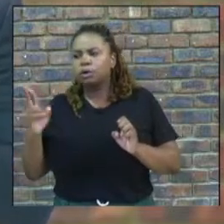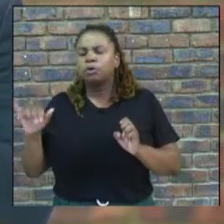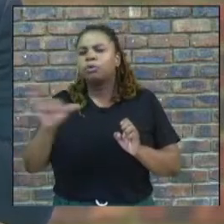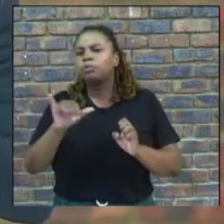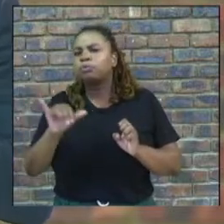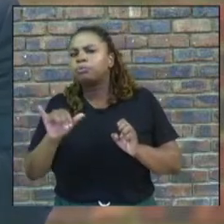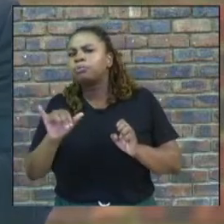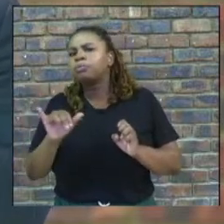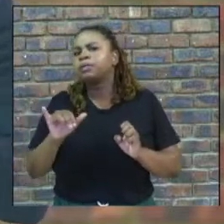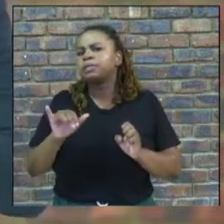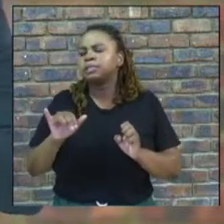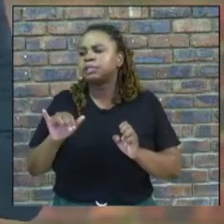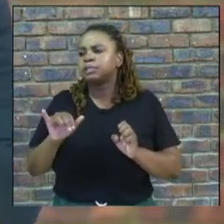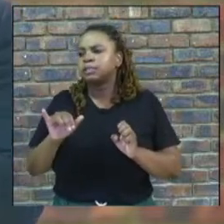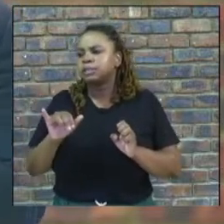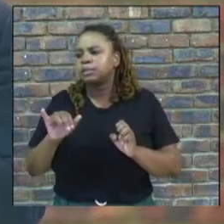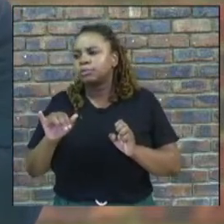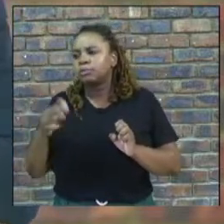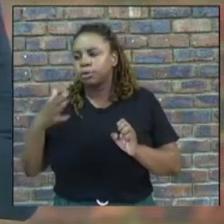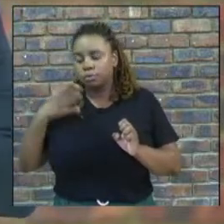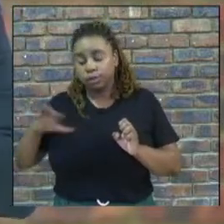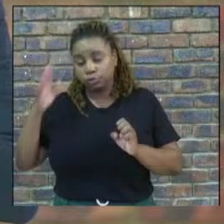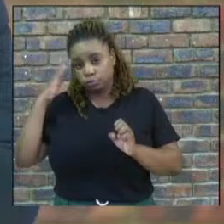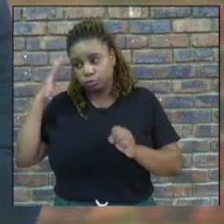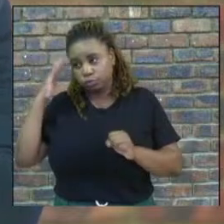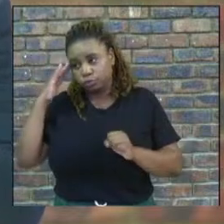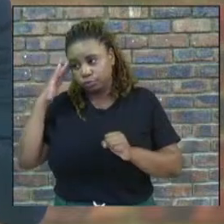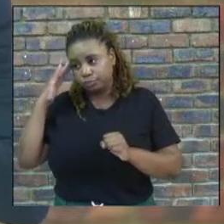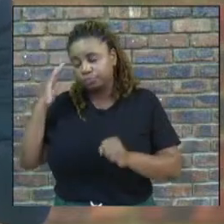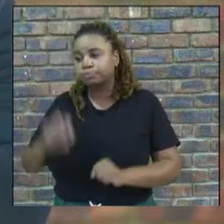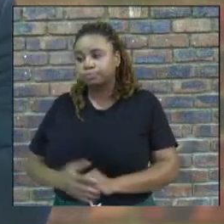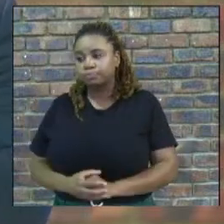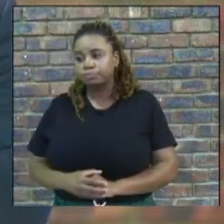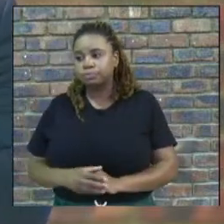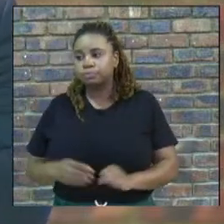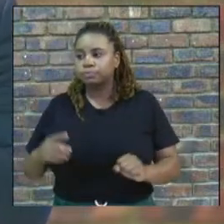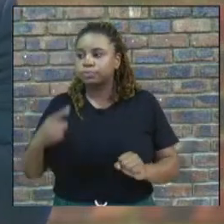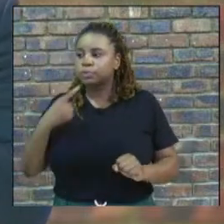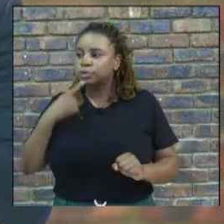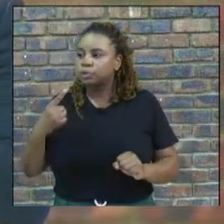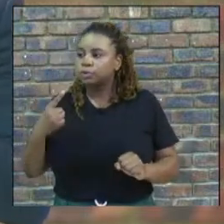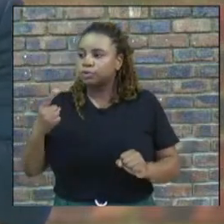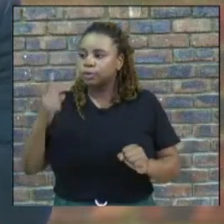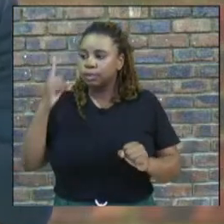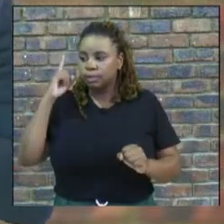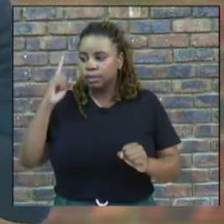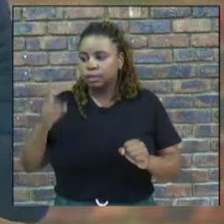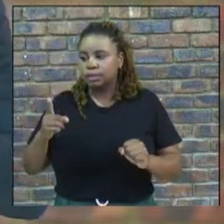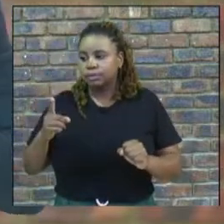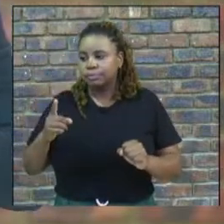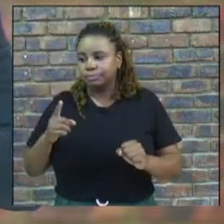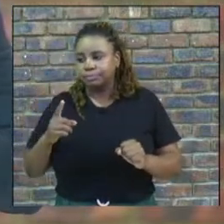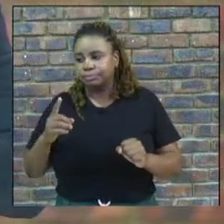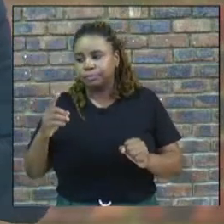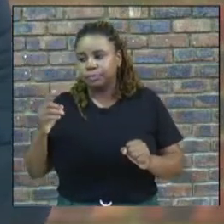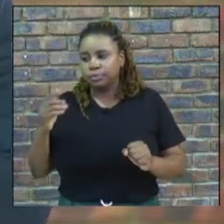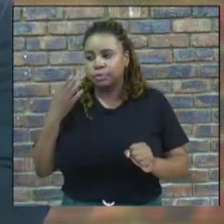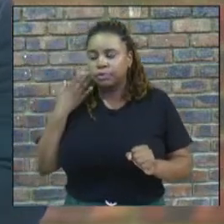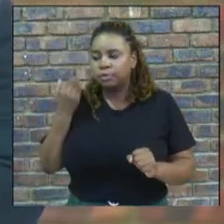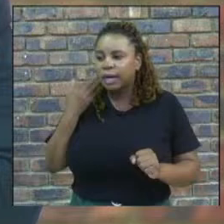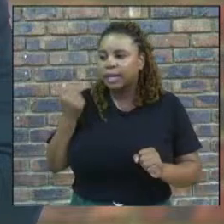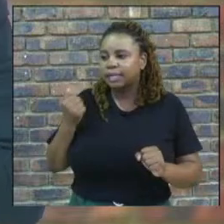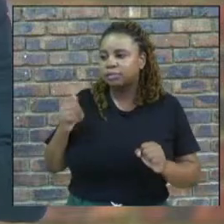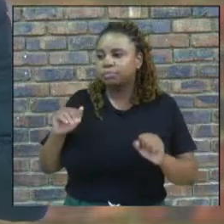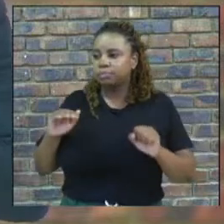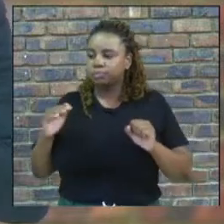around interpretation of black, what is black and all of that. As we know, it has always been an issue as well in our